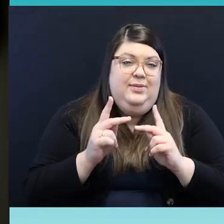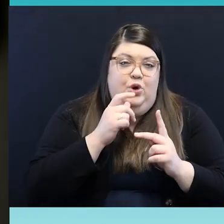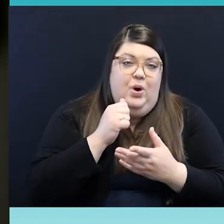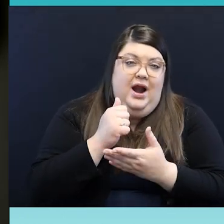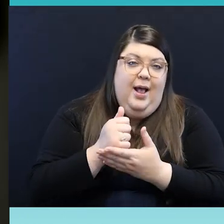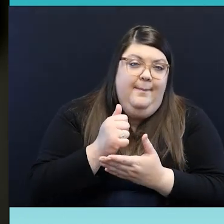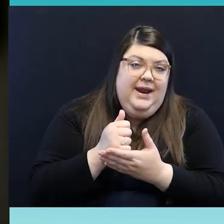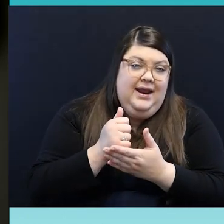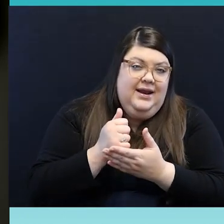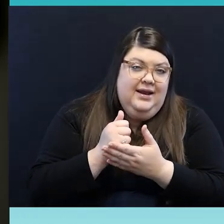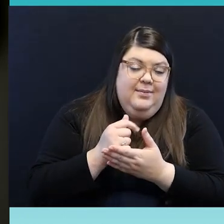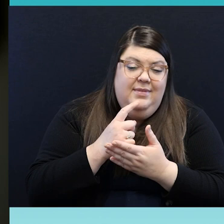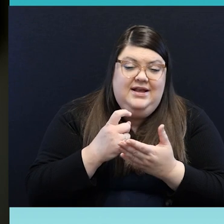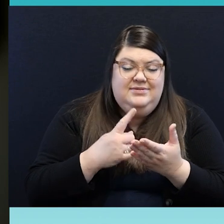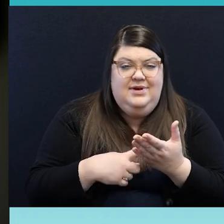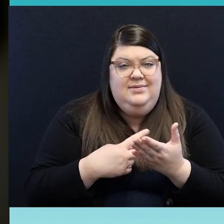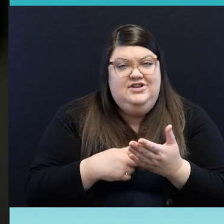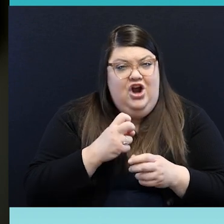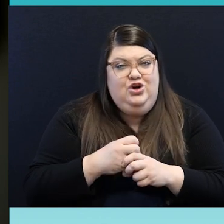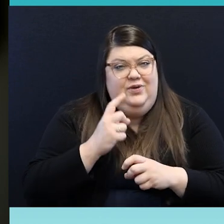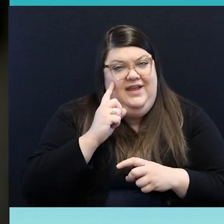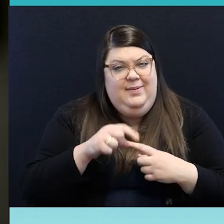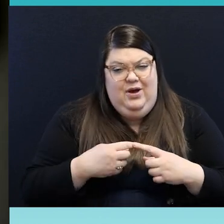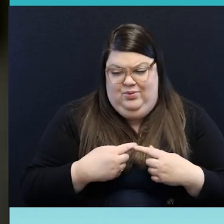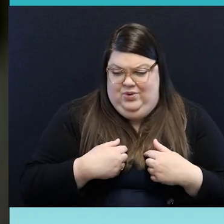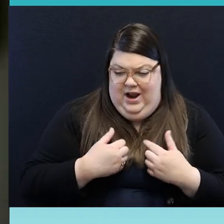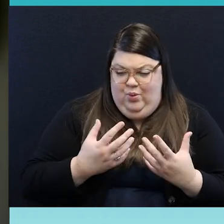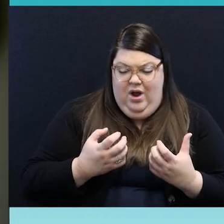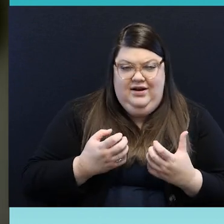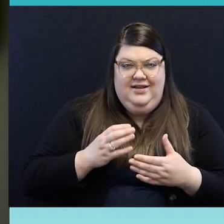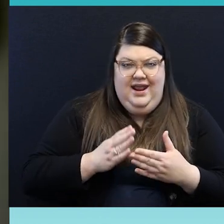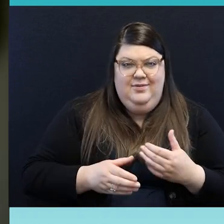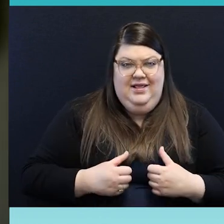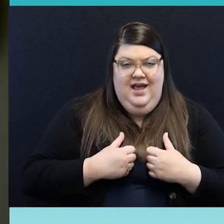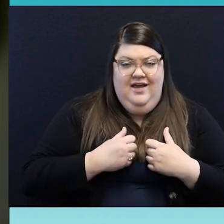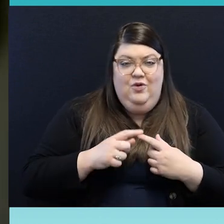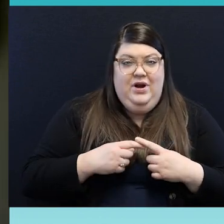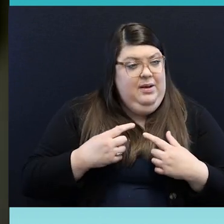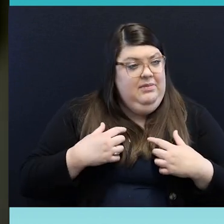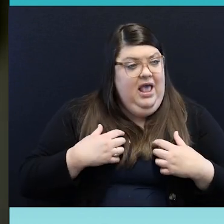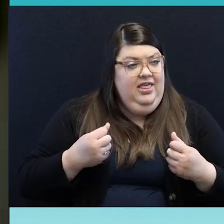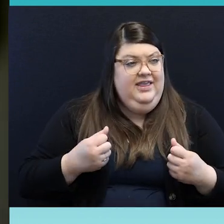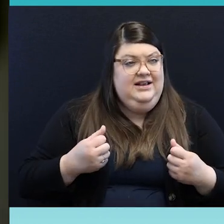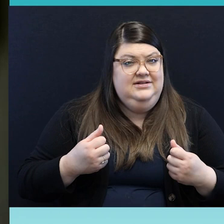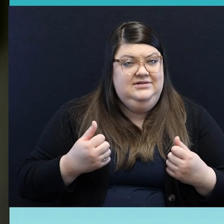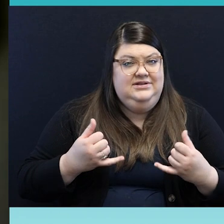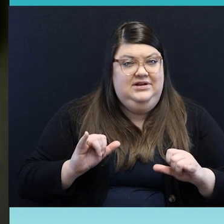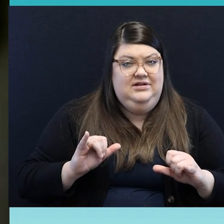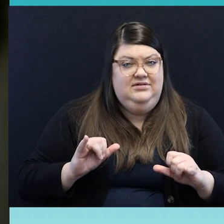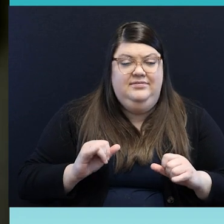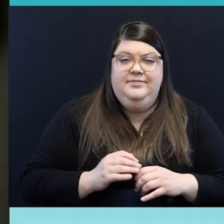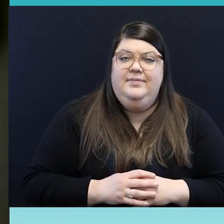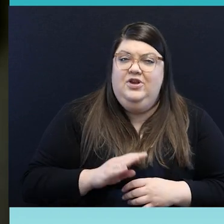healthy, because it's sometimes hard to think about what would I want at my end of life when I may be in my healthiest state. There's